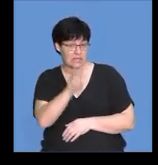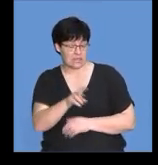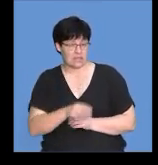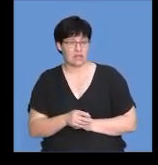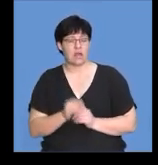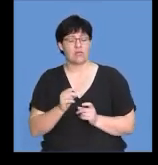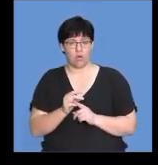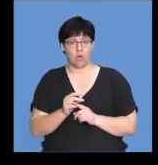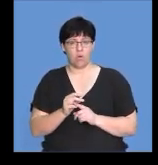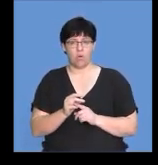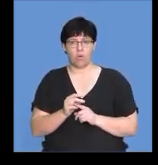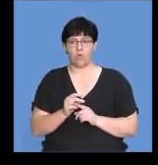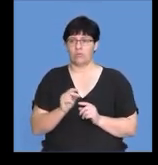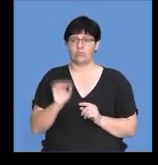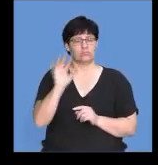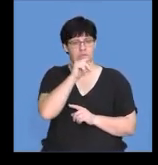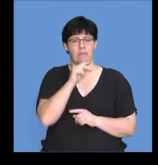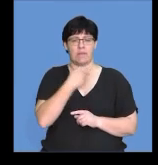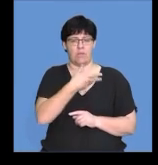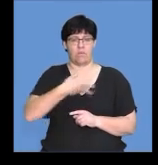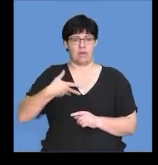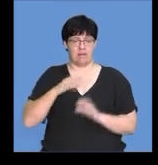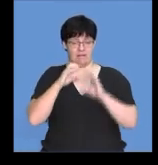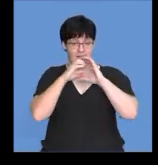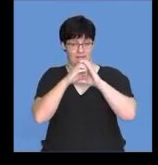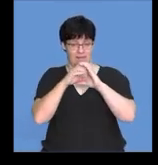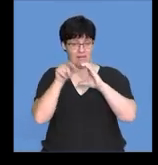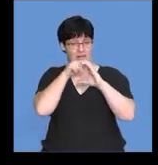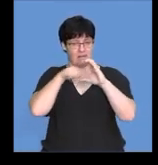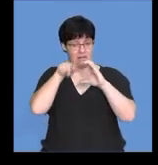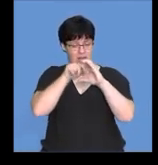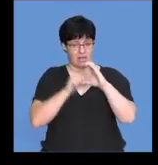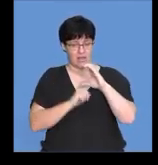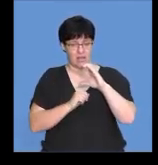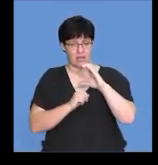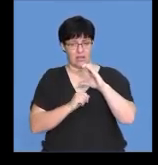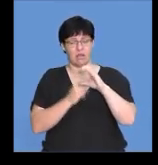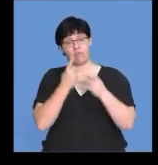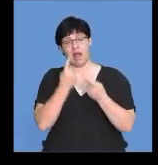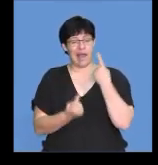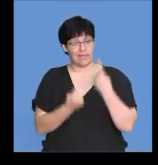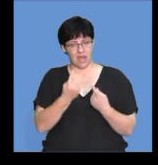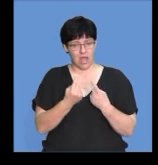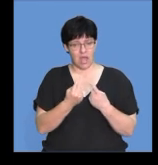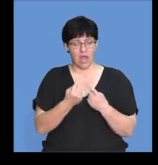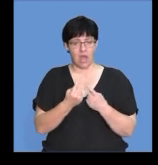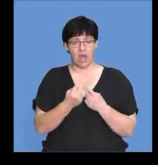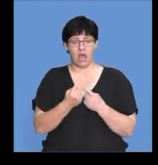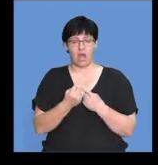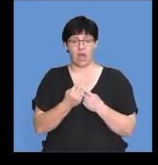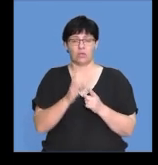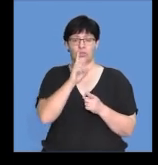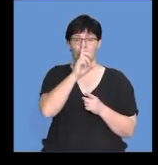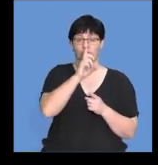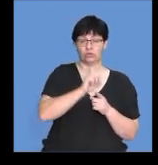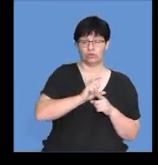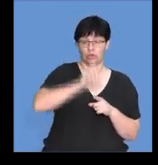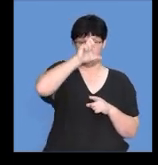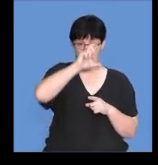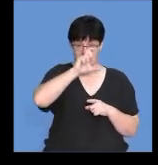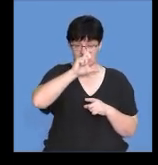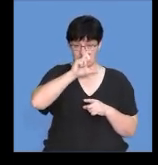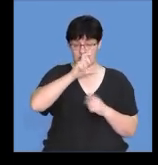an unshaded circle, so she's female, and we know that it should either be a dominant allele